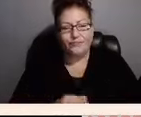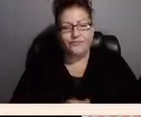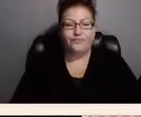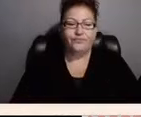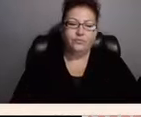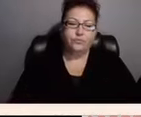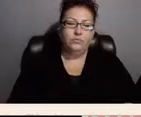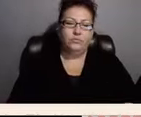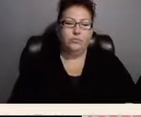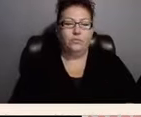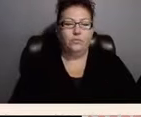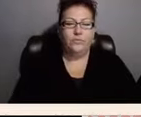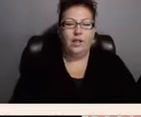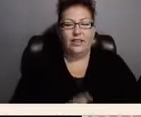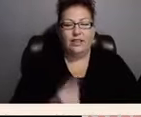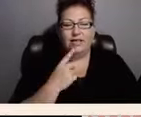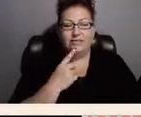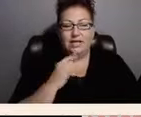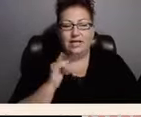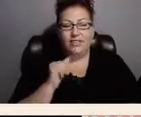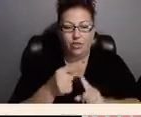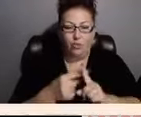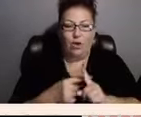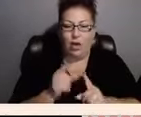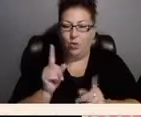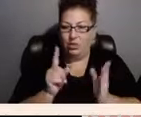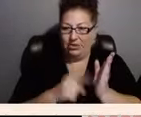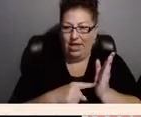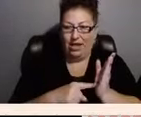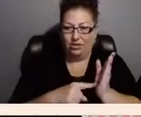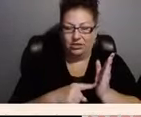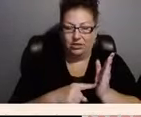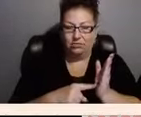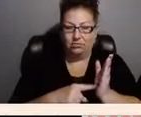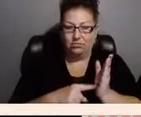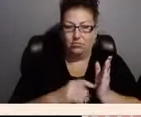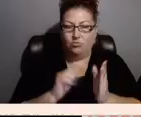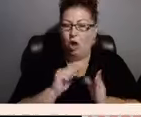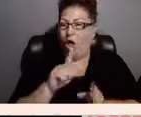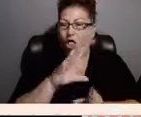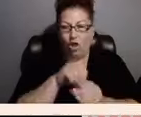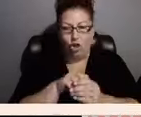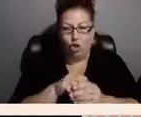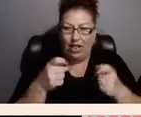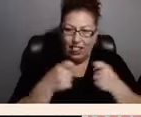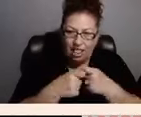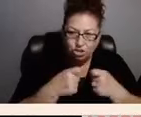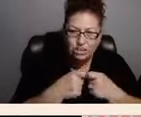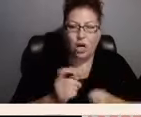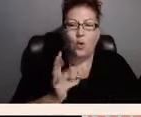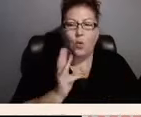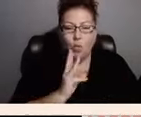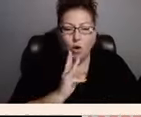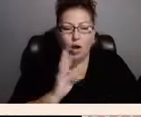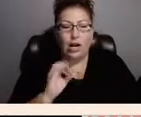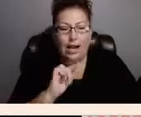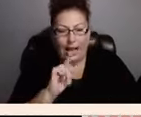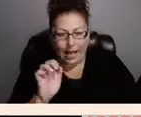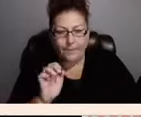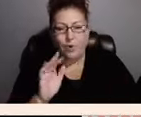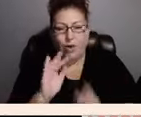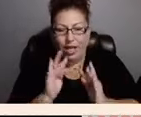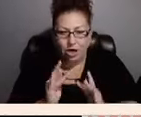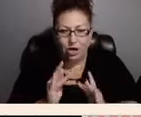they said that the rent was $1,000, and it was all included: electricity, water, cable, internet. I'm like,